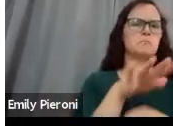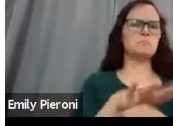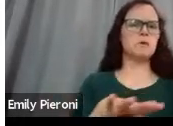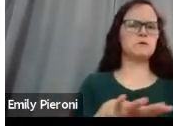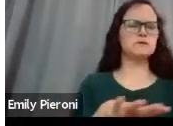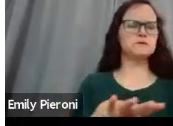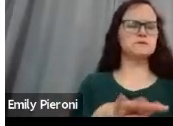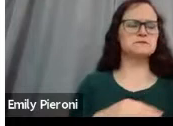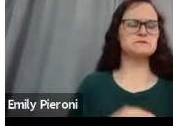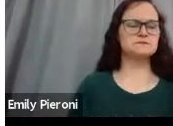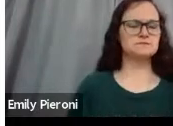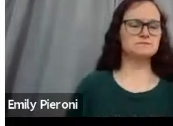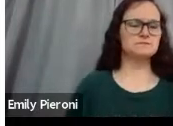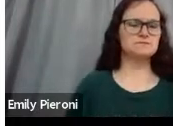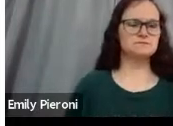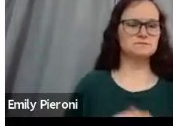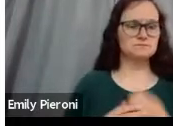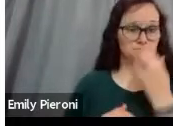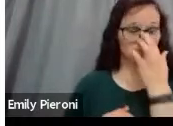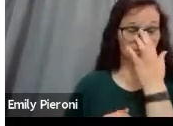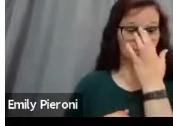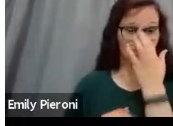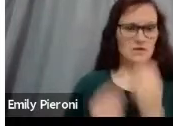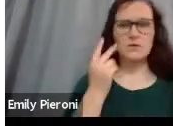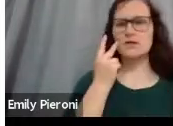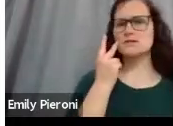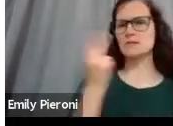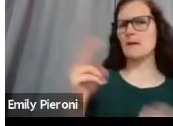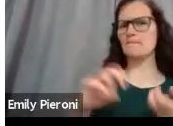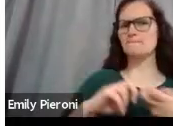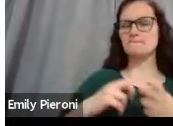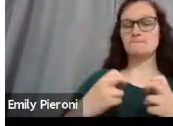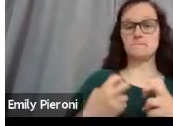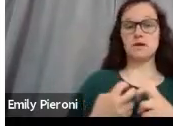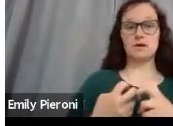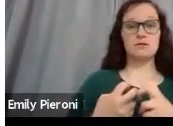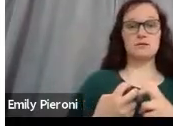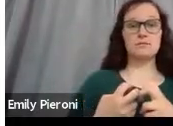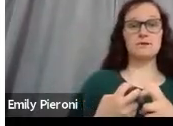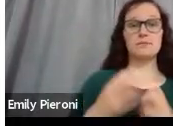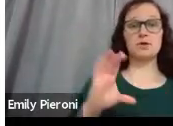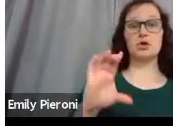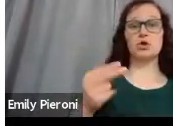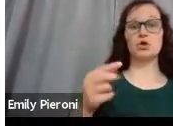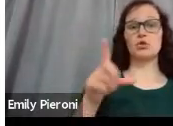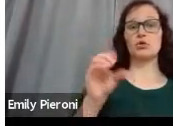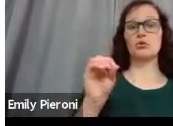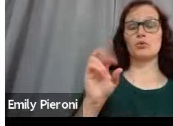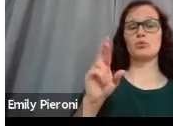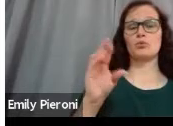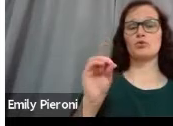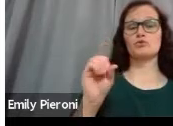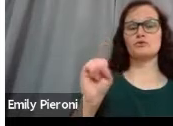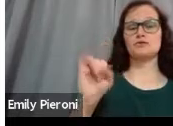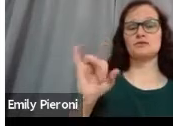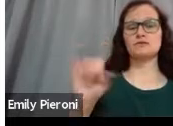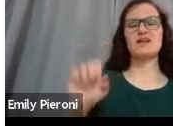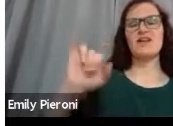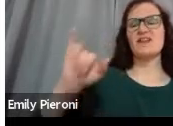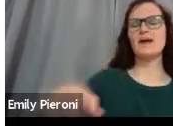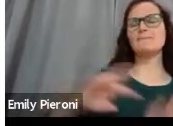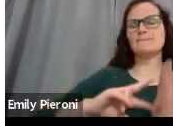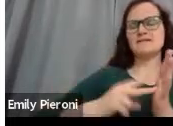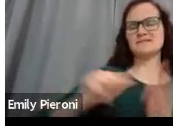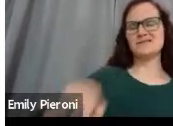And we also started encountering this problem early on of iron chlorosis in some of the plots, and so this is a function of high pH soils,